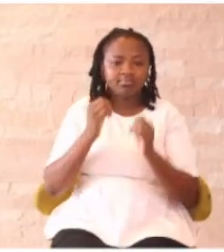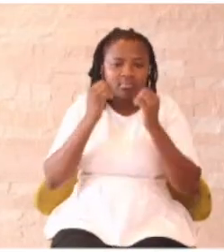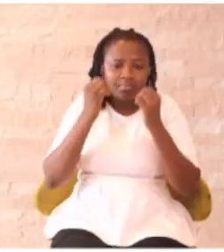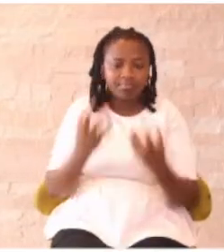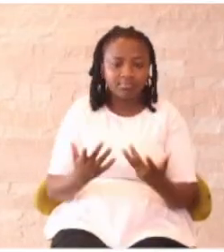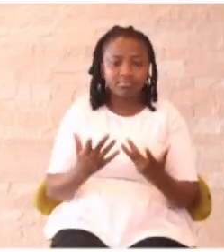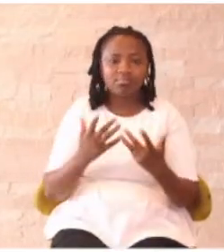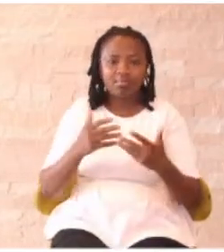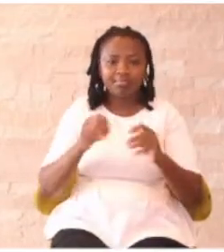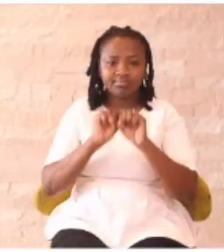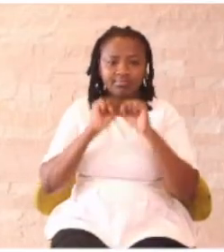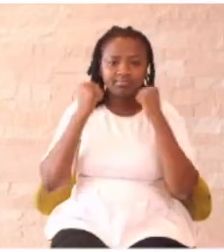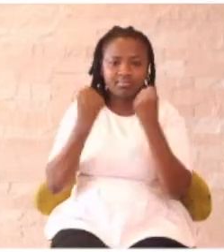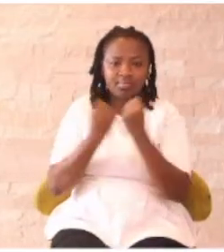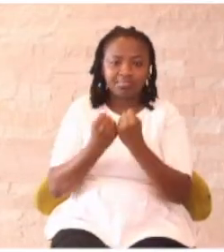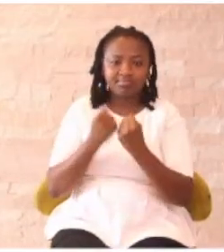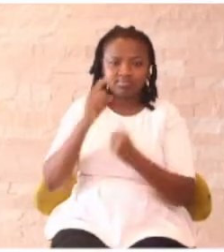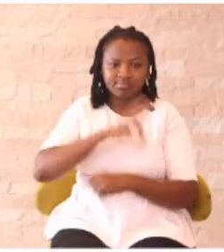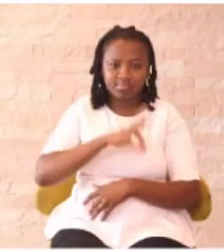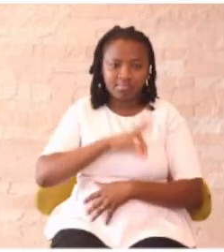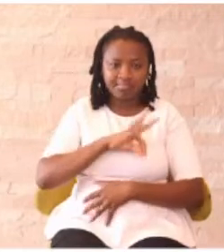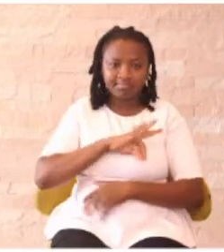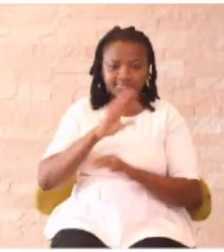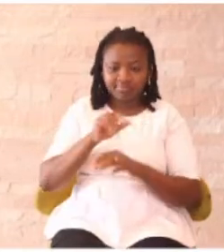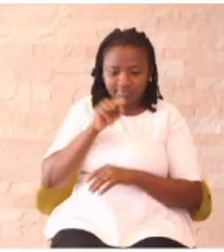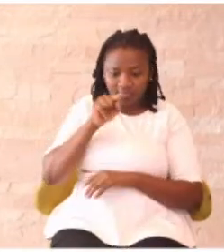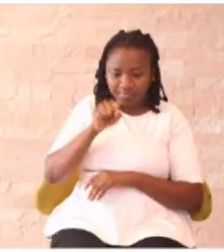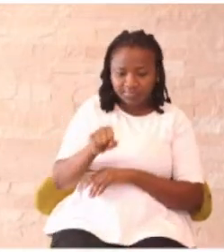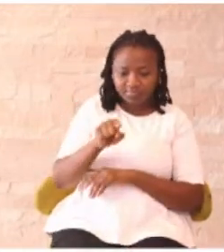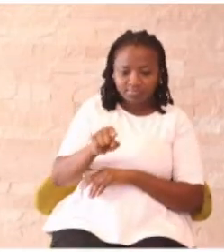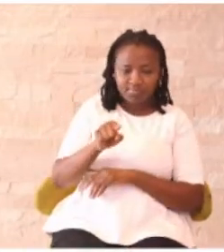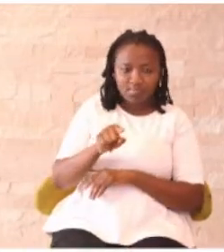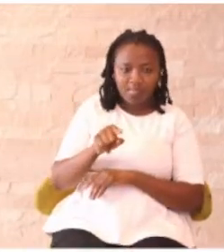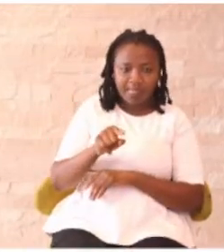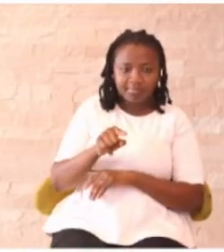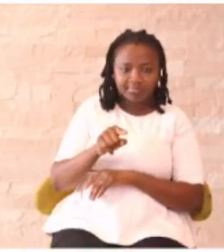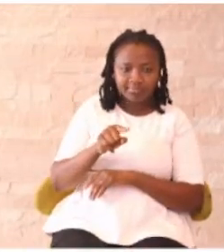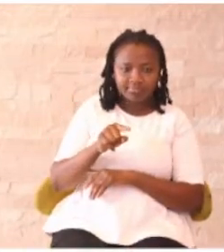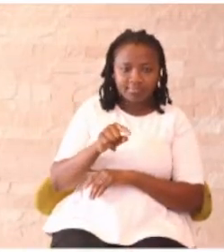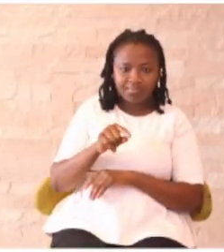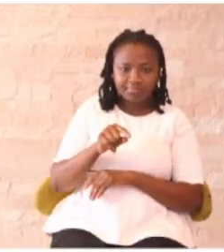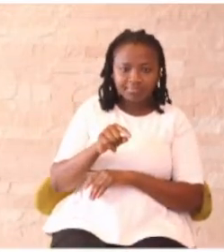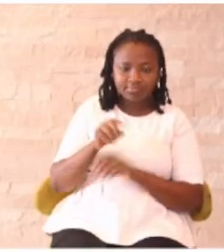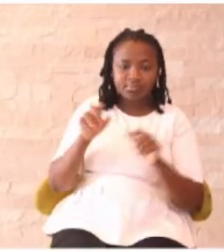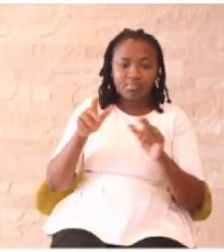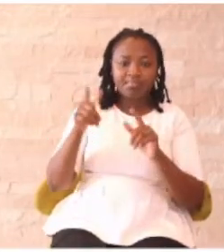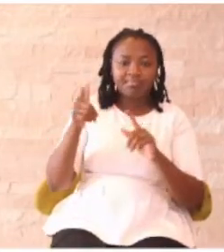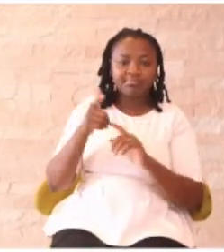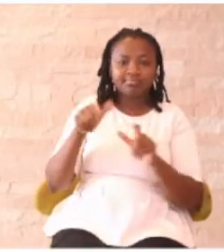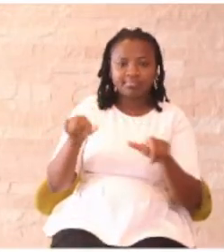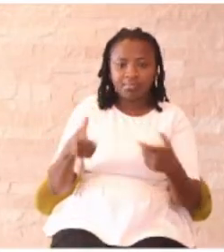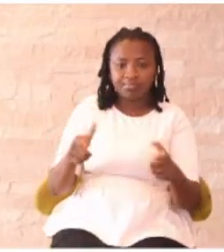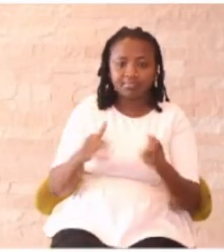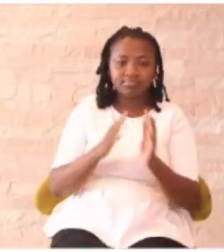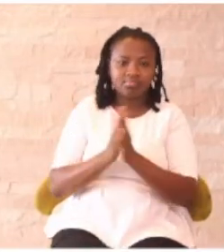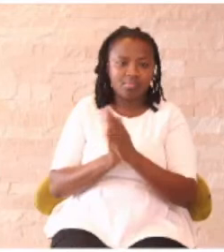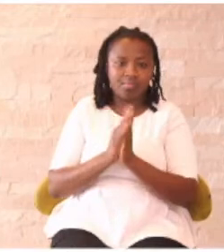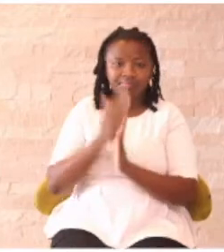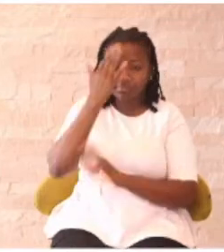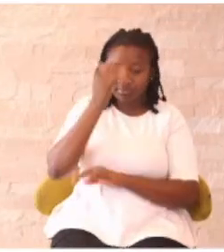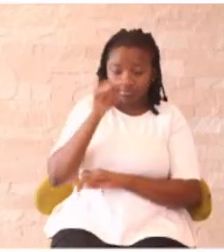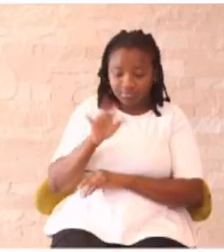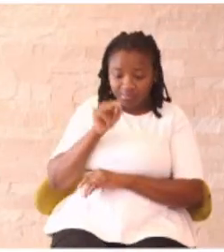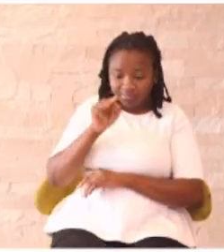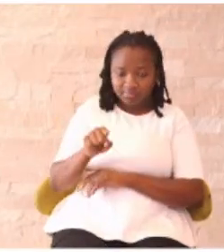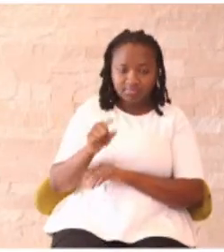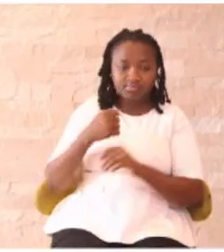society is benefiting from these radio talk shows, because that's one of the way we measure if